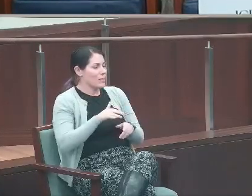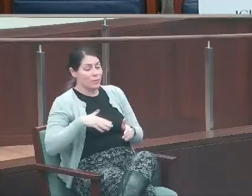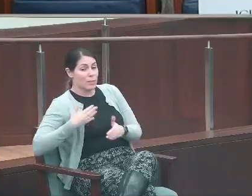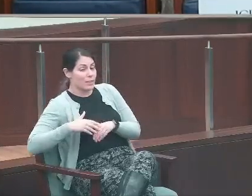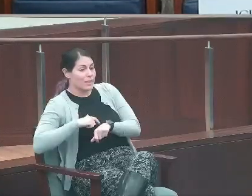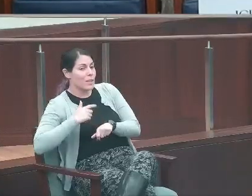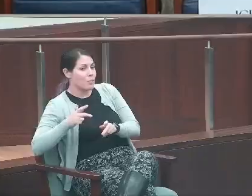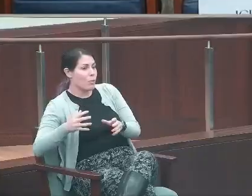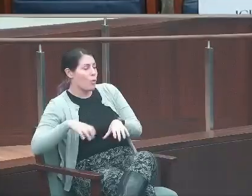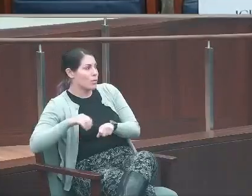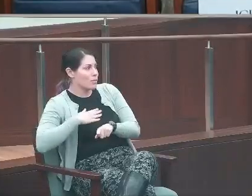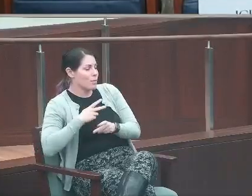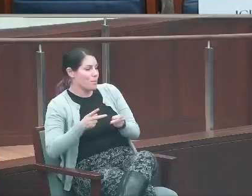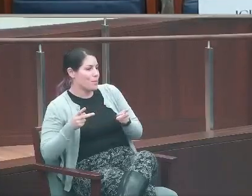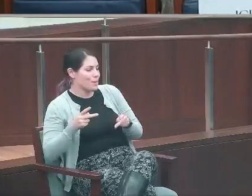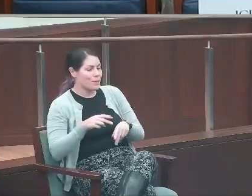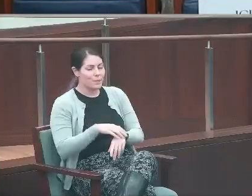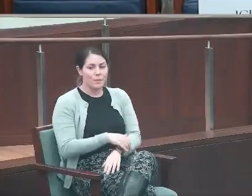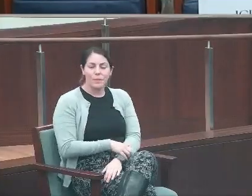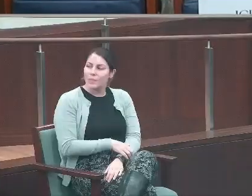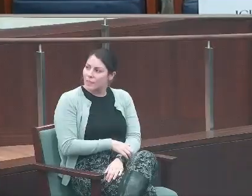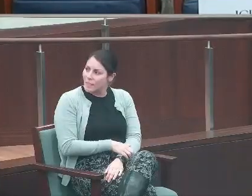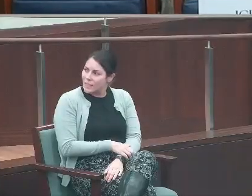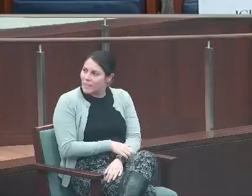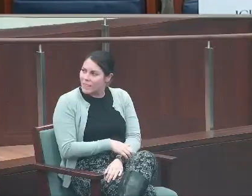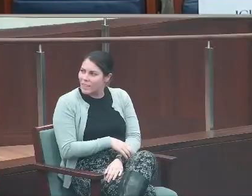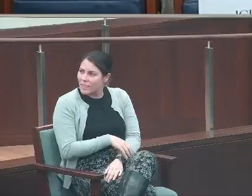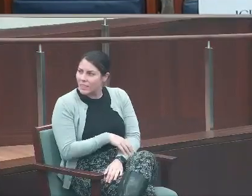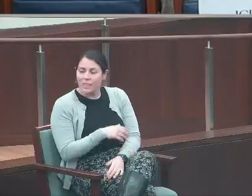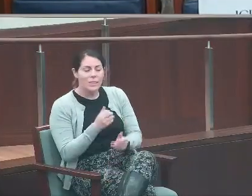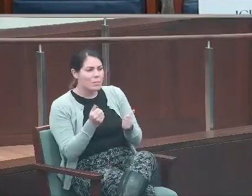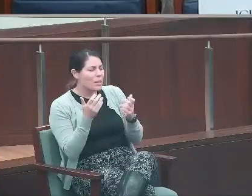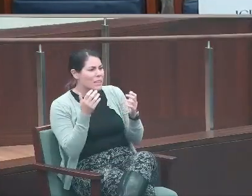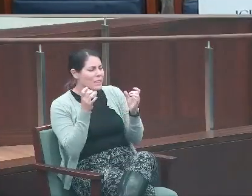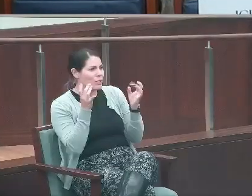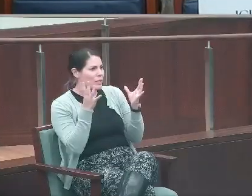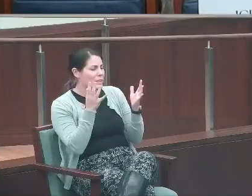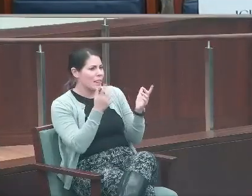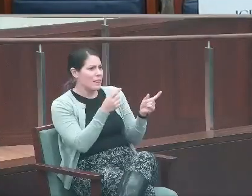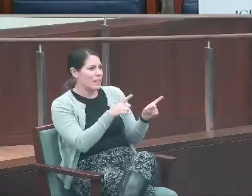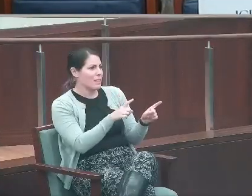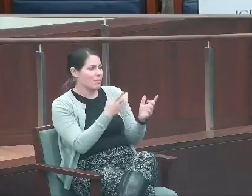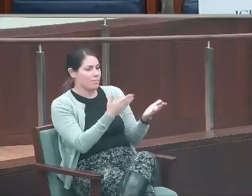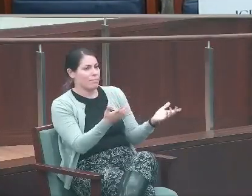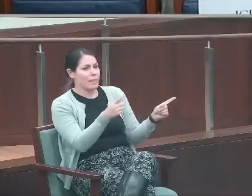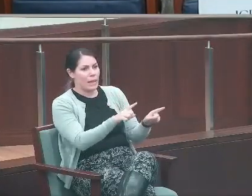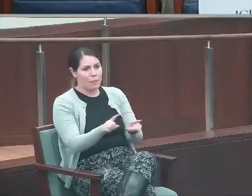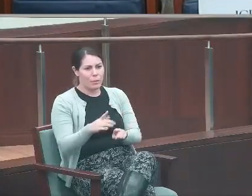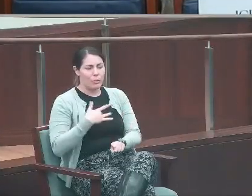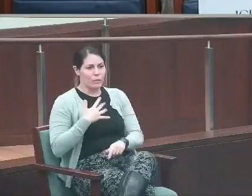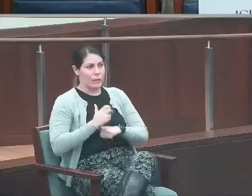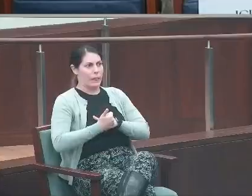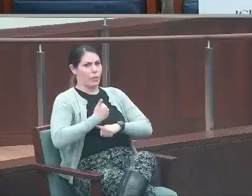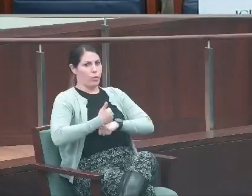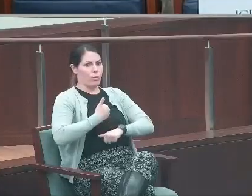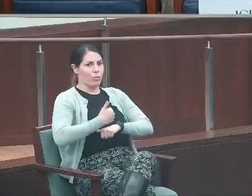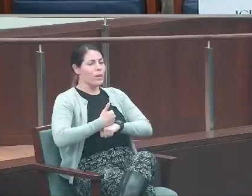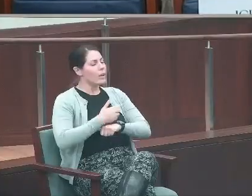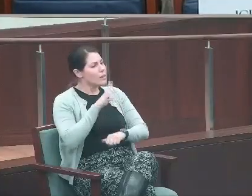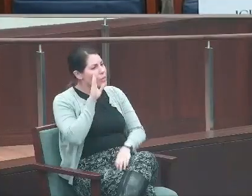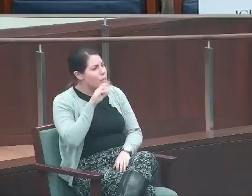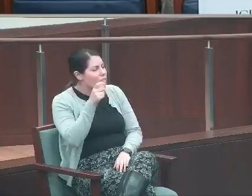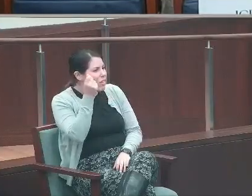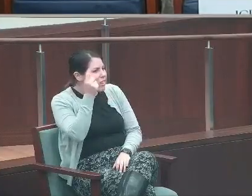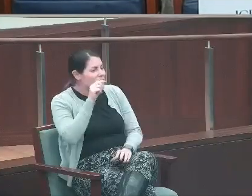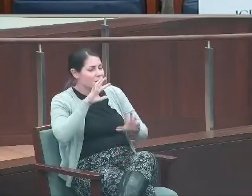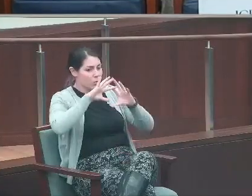know, it's really easy to sort of narrow in on any of the frightening things that are happening right now as the greatest threat. And I would say really it's more the